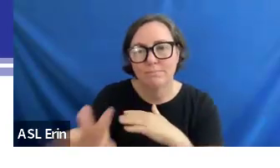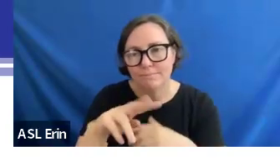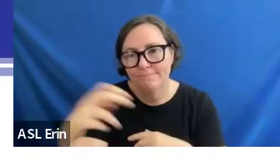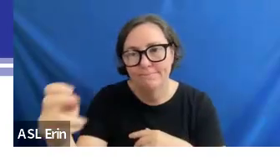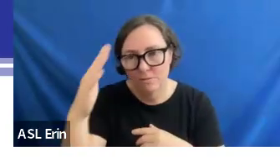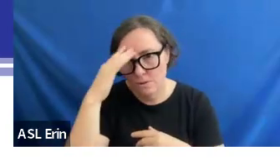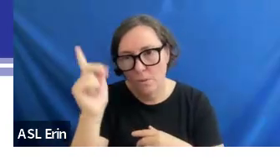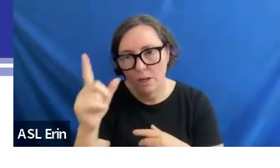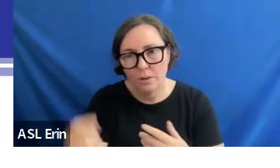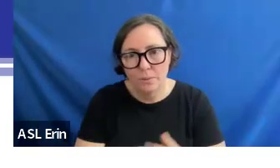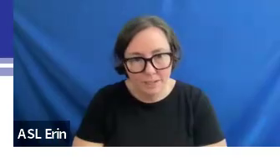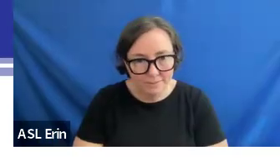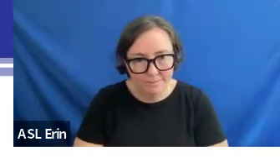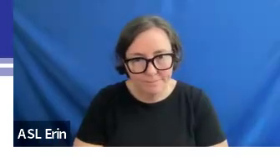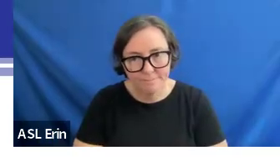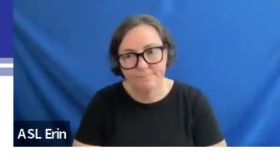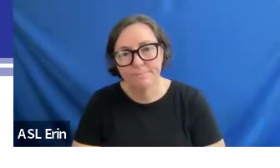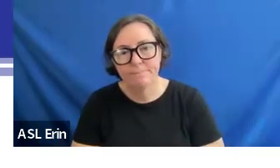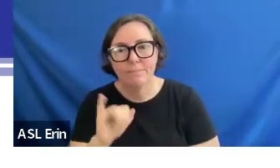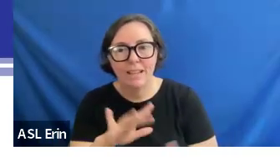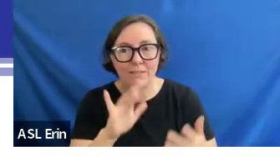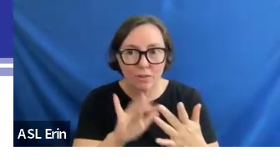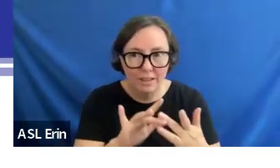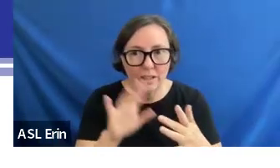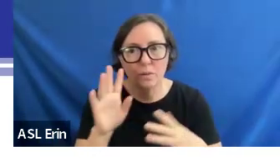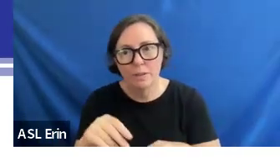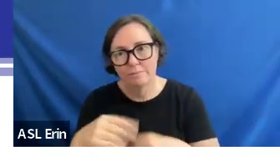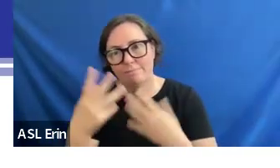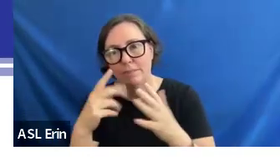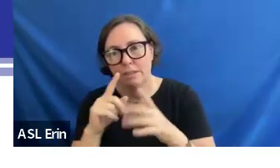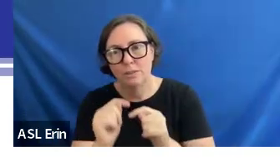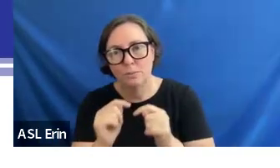understand if you click that link, what are you going to go see?